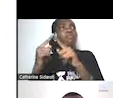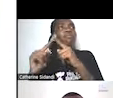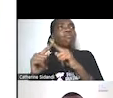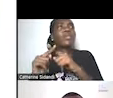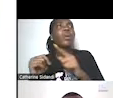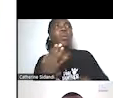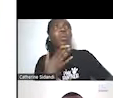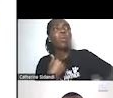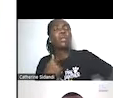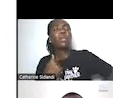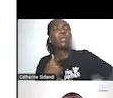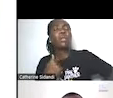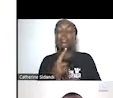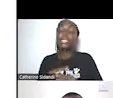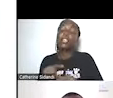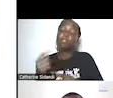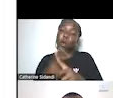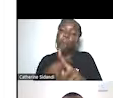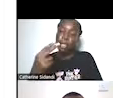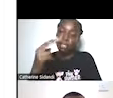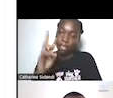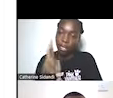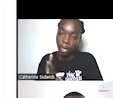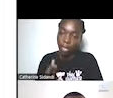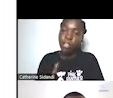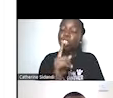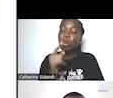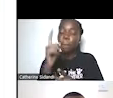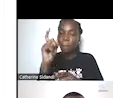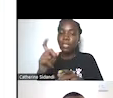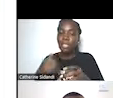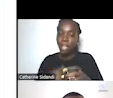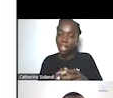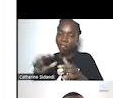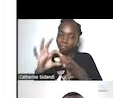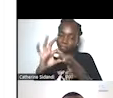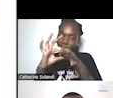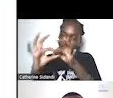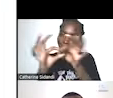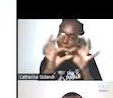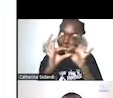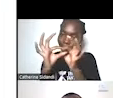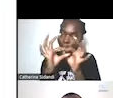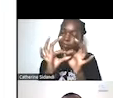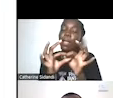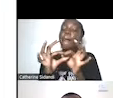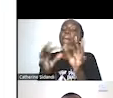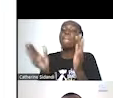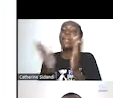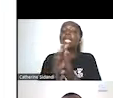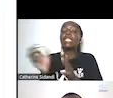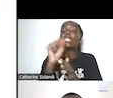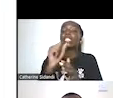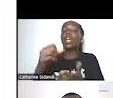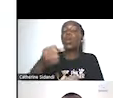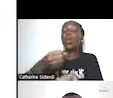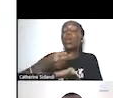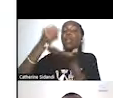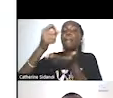the HR side of you? So you always need to have a collaborative kind of mindset. Then stakeholder management, they need to understand whatever you are